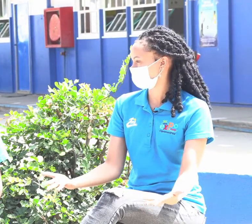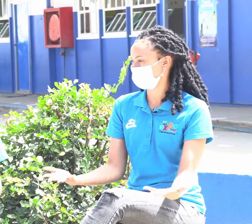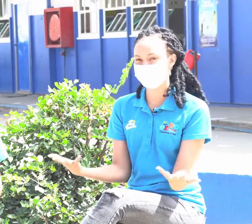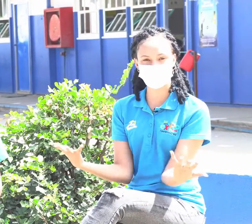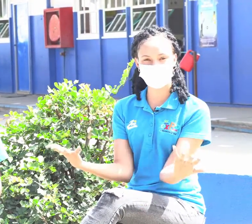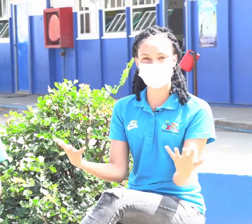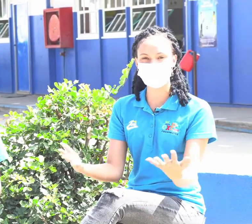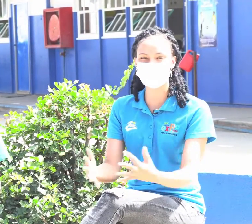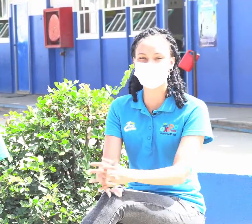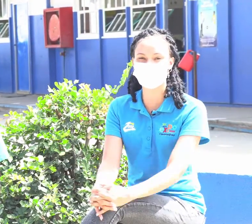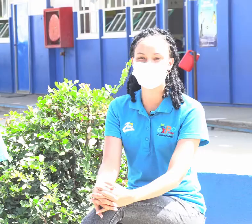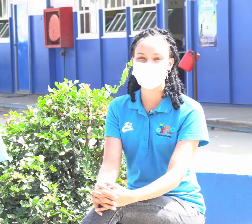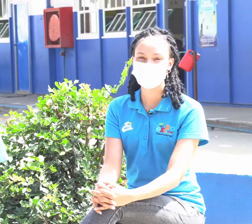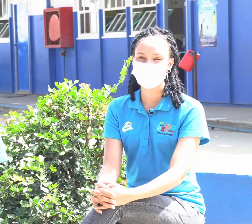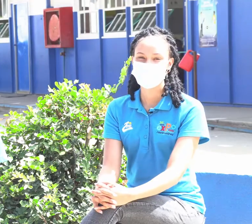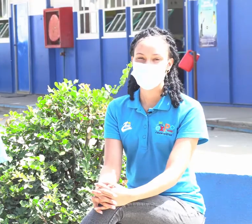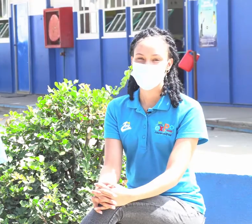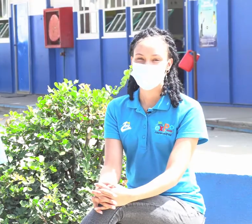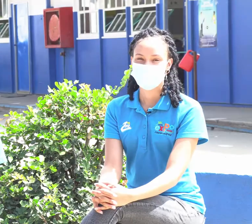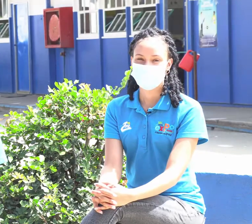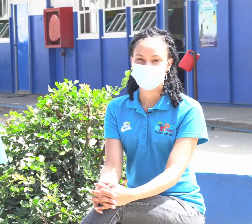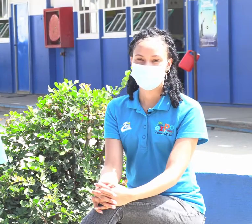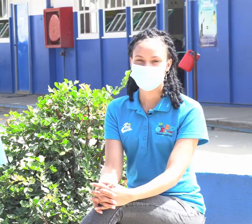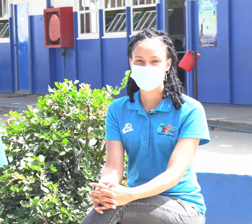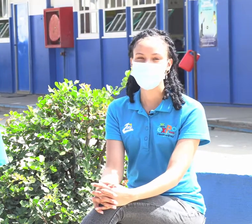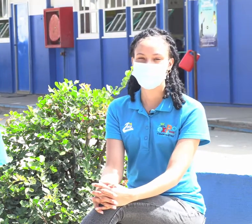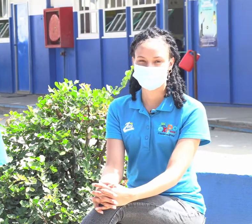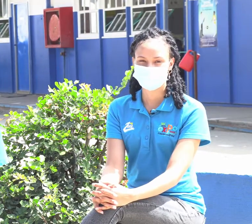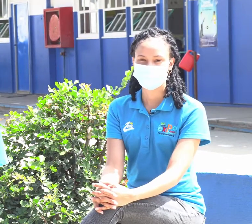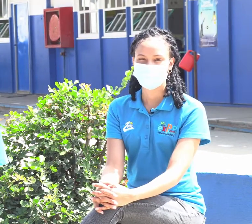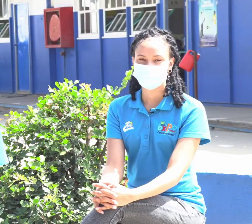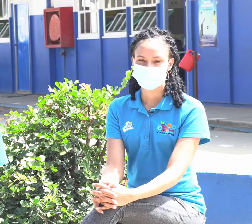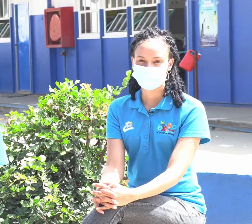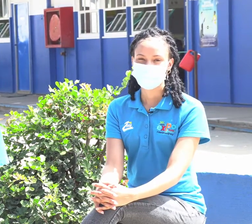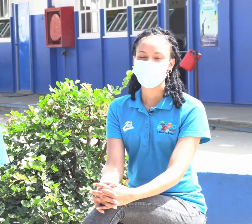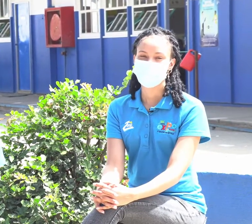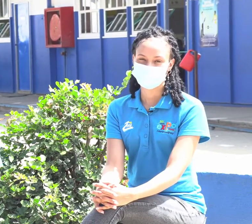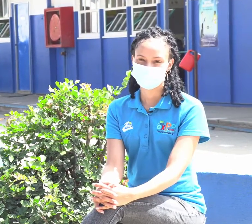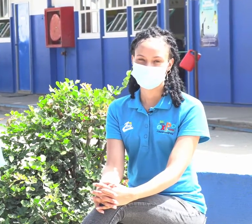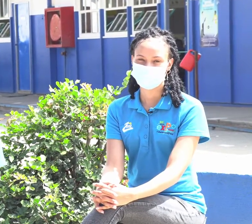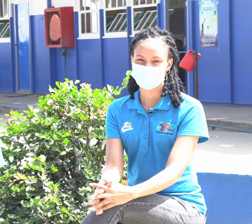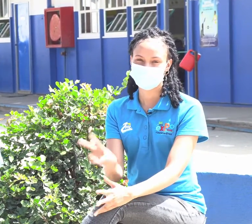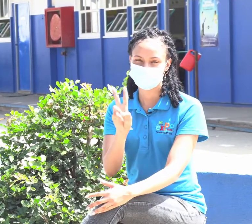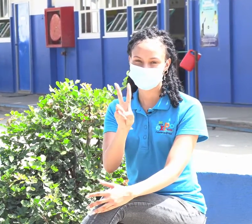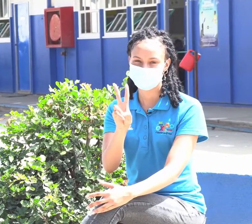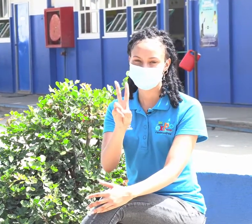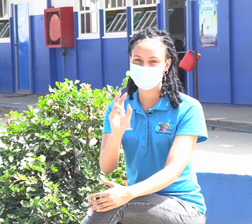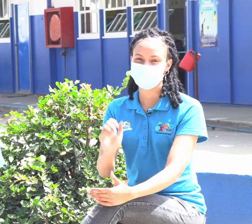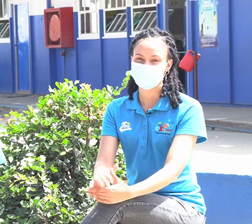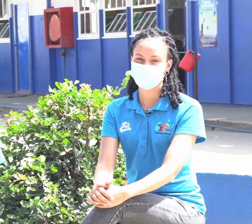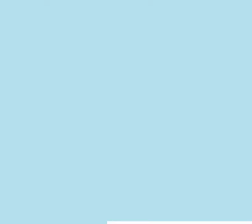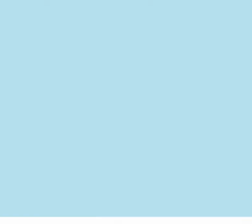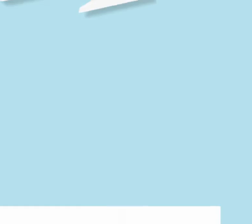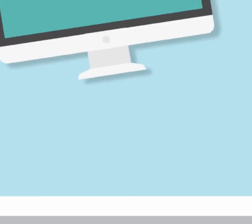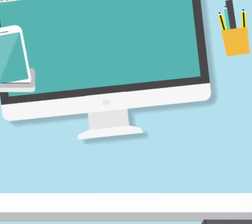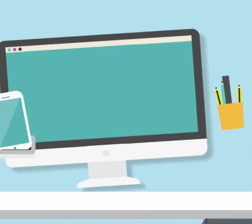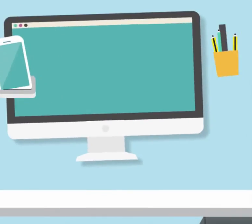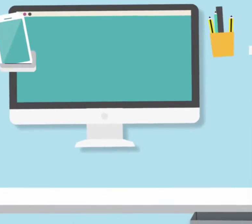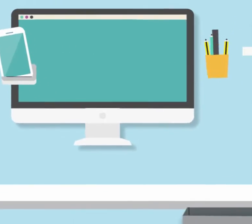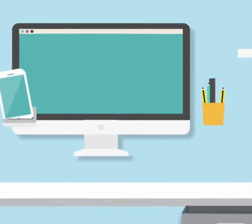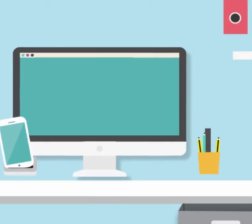Einstein. Exactly. You know? But I do hope the grade 2 learners are ready because now it's week 5, lessons 5 for grade 2 learners.